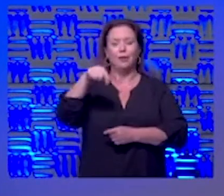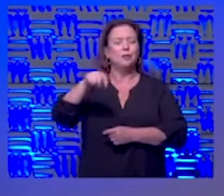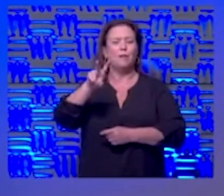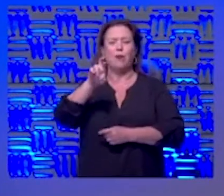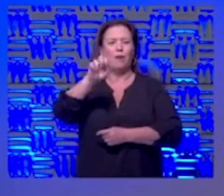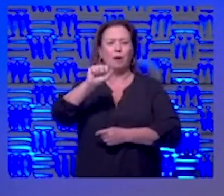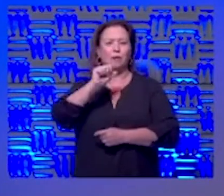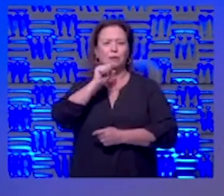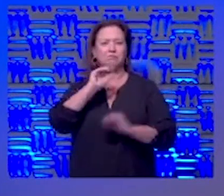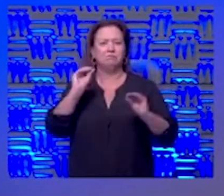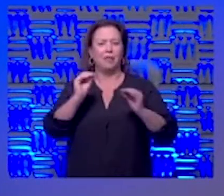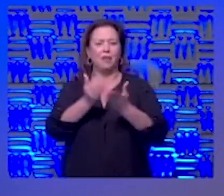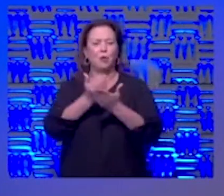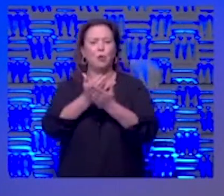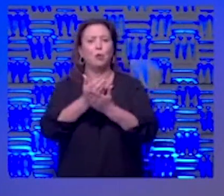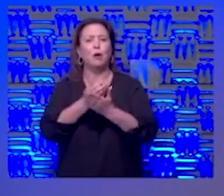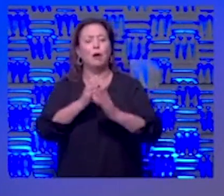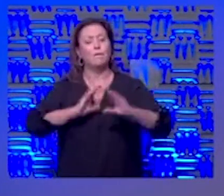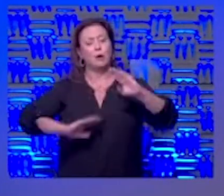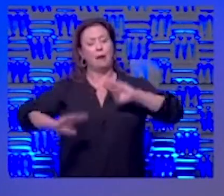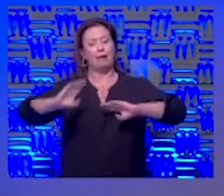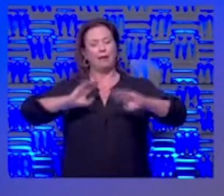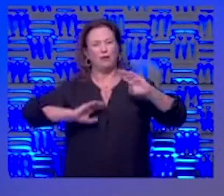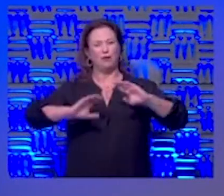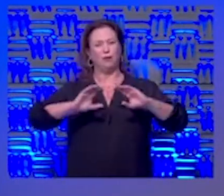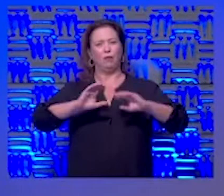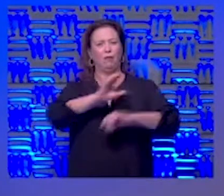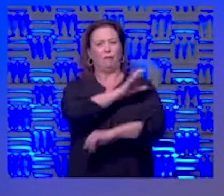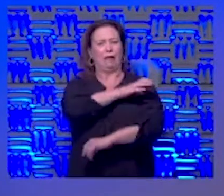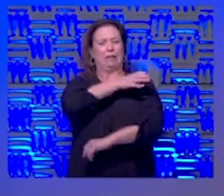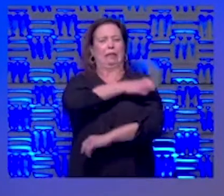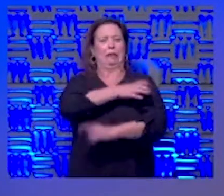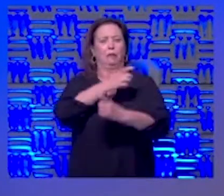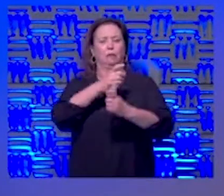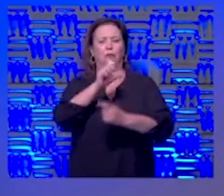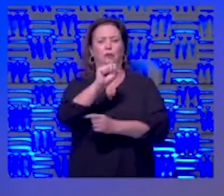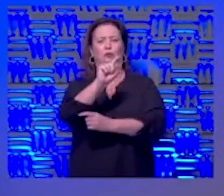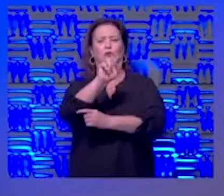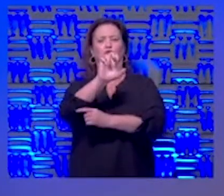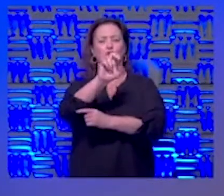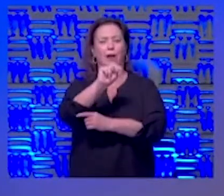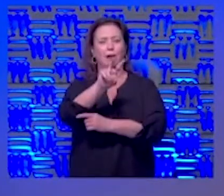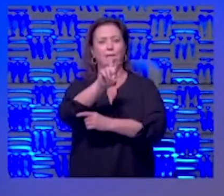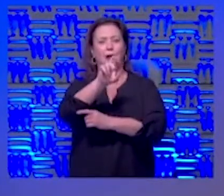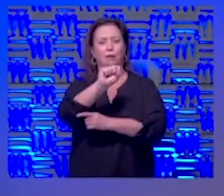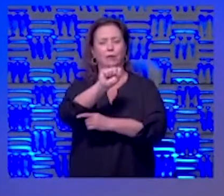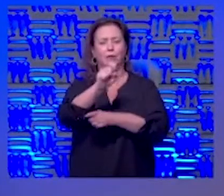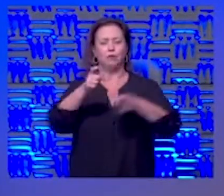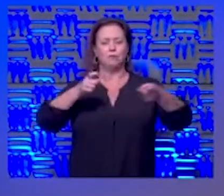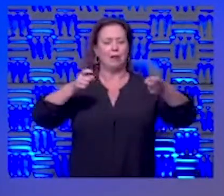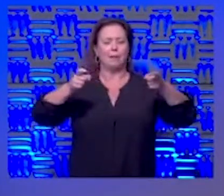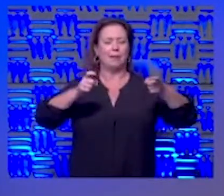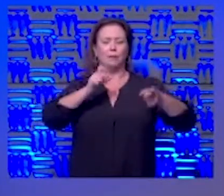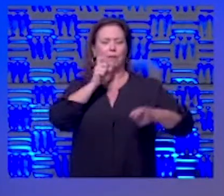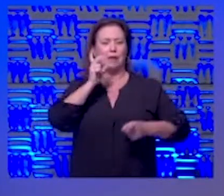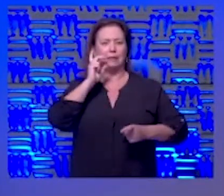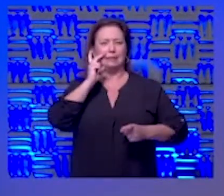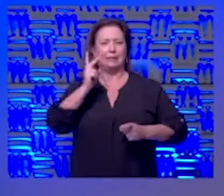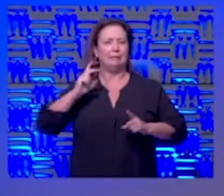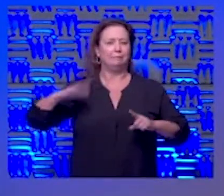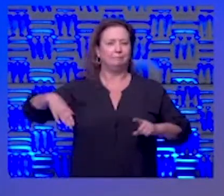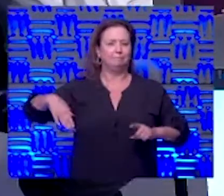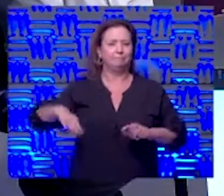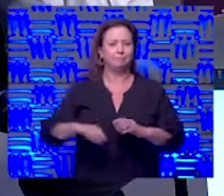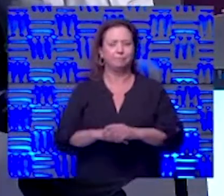viruses. But as far as any biologically different or clinically significant strain or virus or mutant, we haven't seen that at this point in